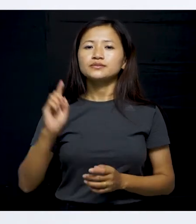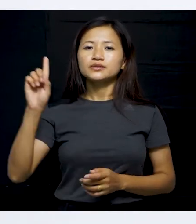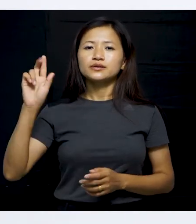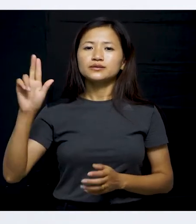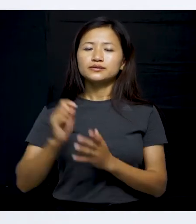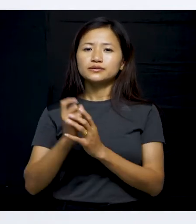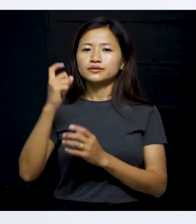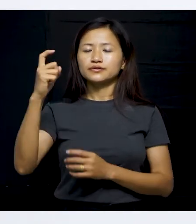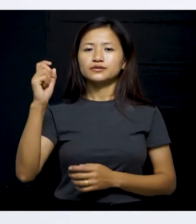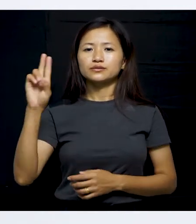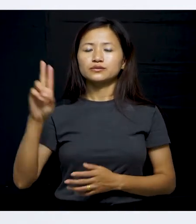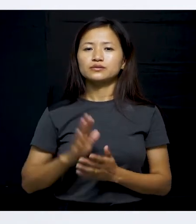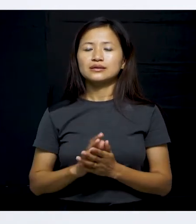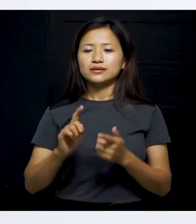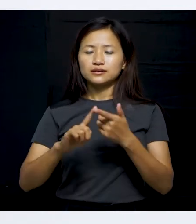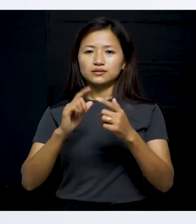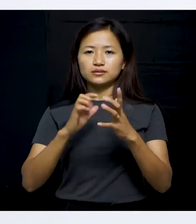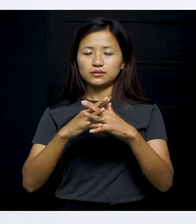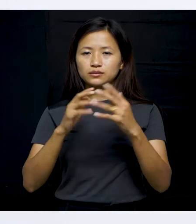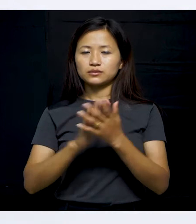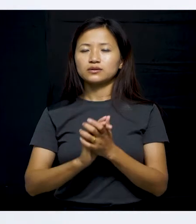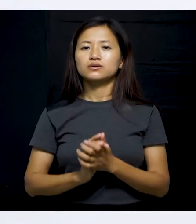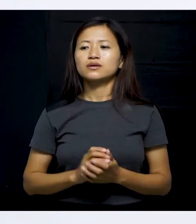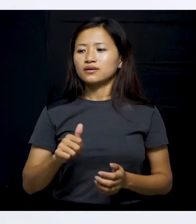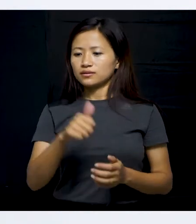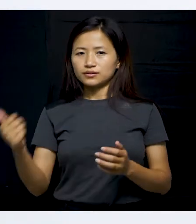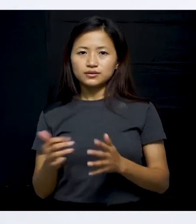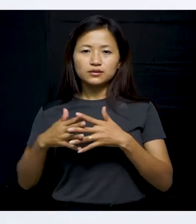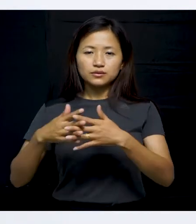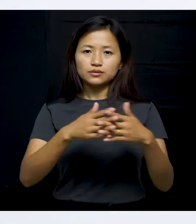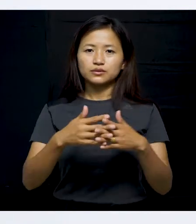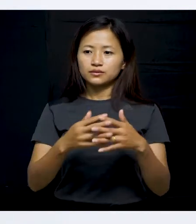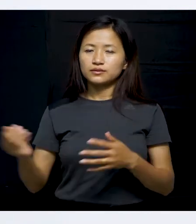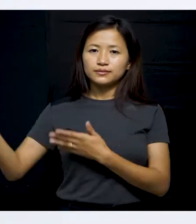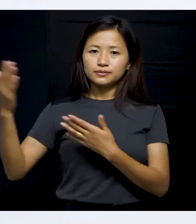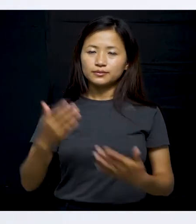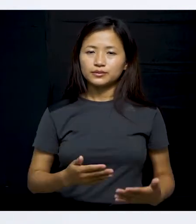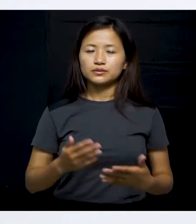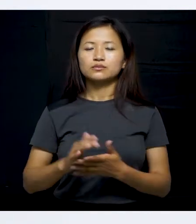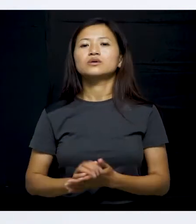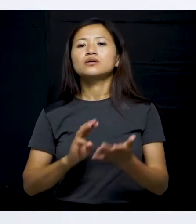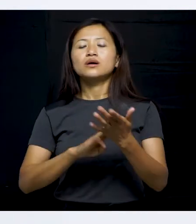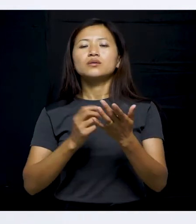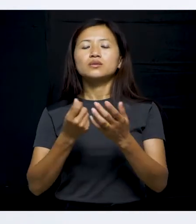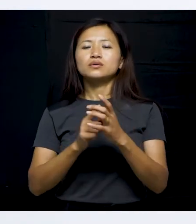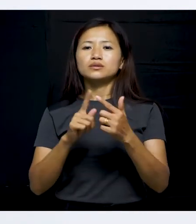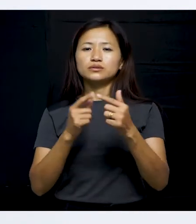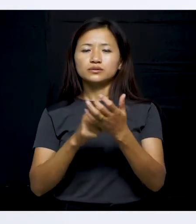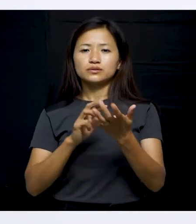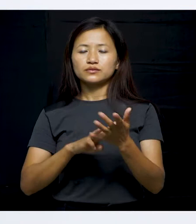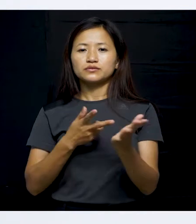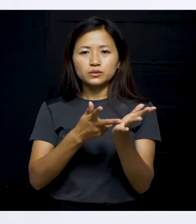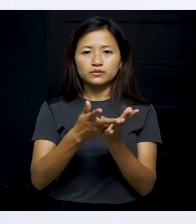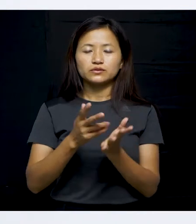1872, E.W. Clark, another American missionary, he landed in Molung village. So once he landed in